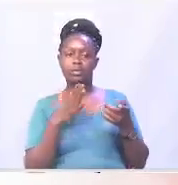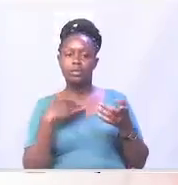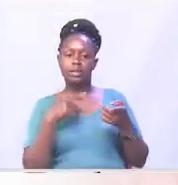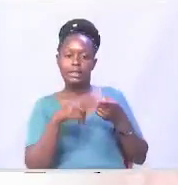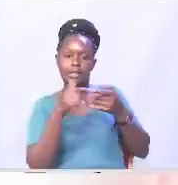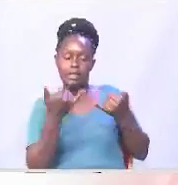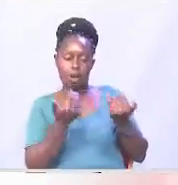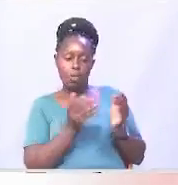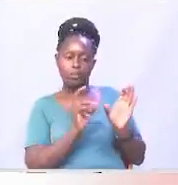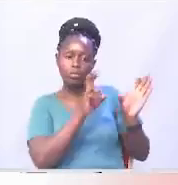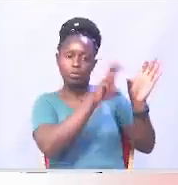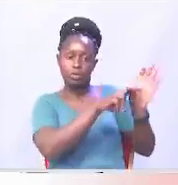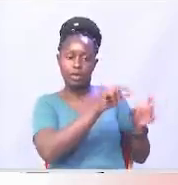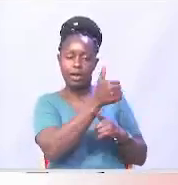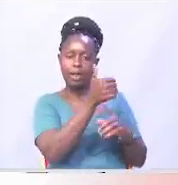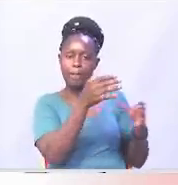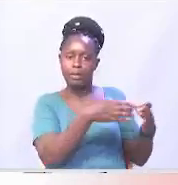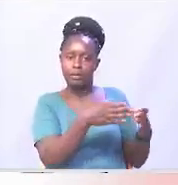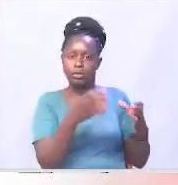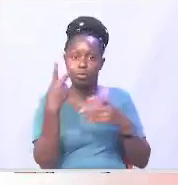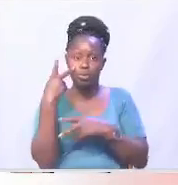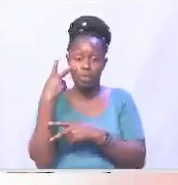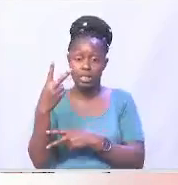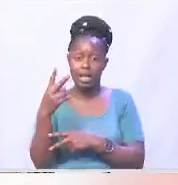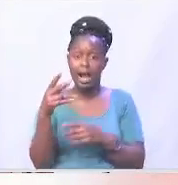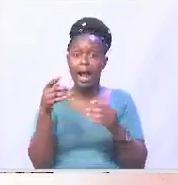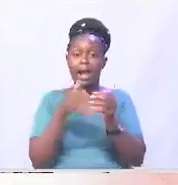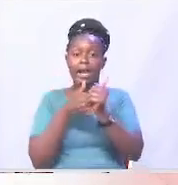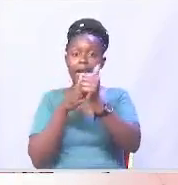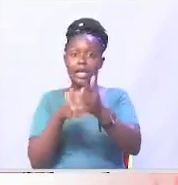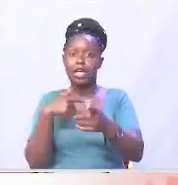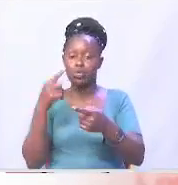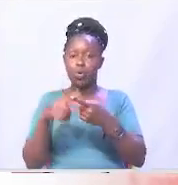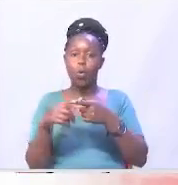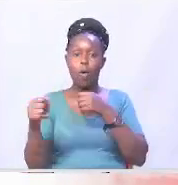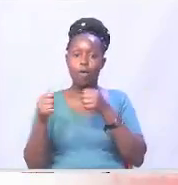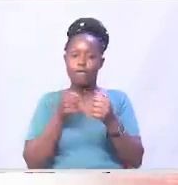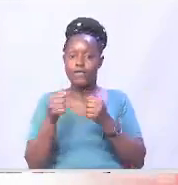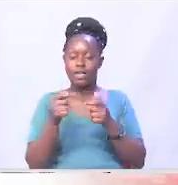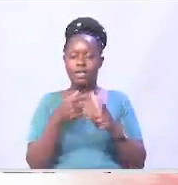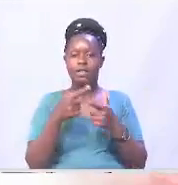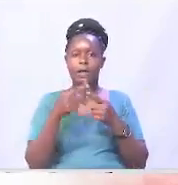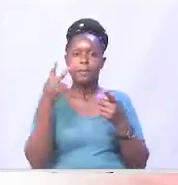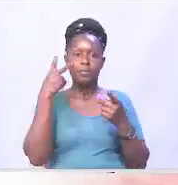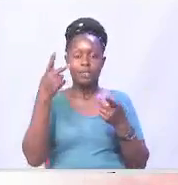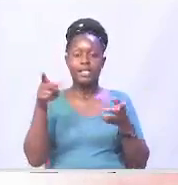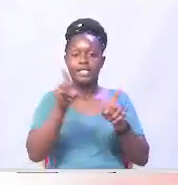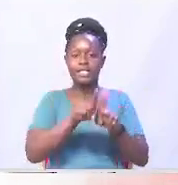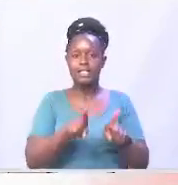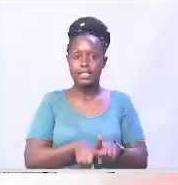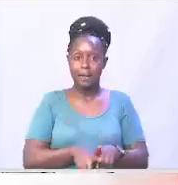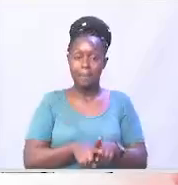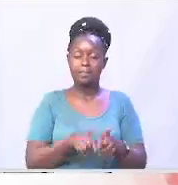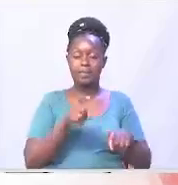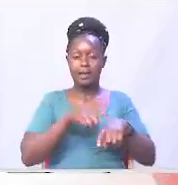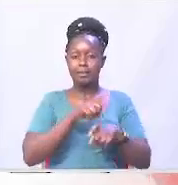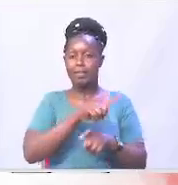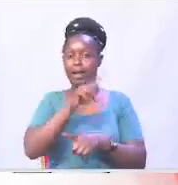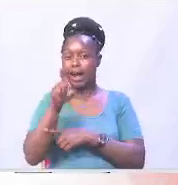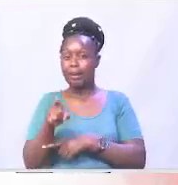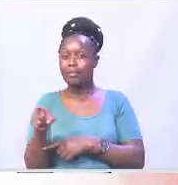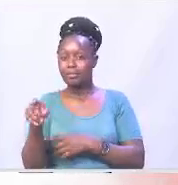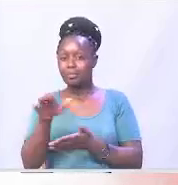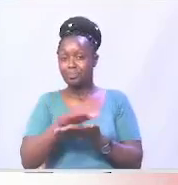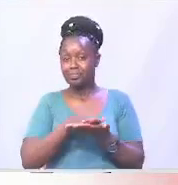wetu. Ukiona viongozi wanapigana kwa ground, watu watafanya nini? Si watapigana pia? Kwa hivyo I want to urge